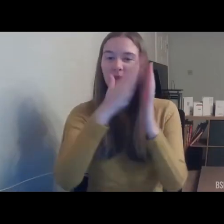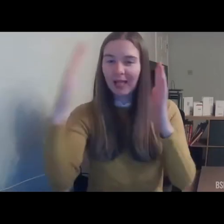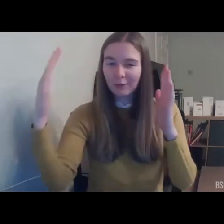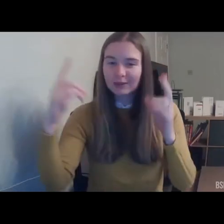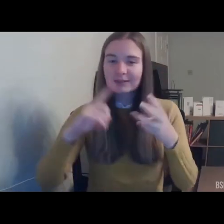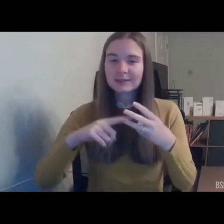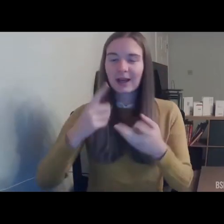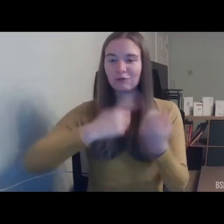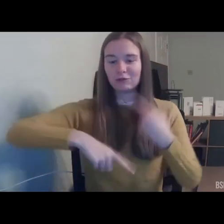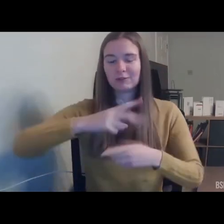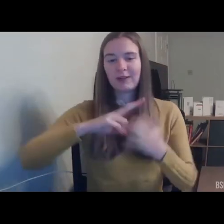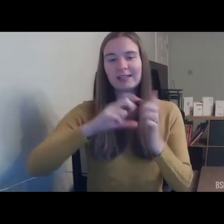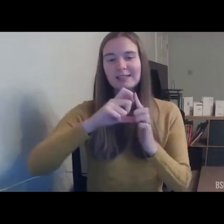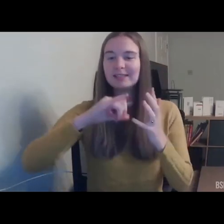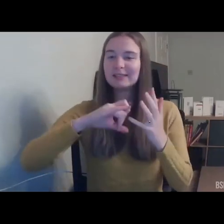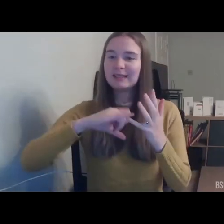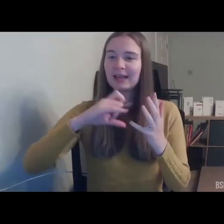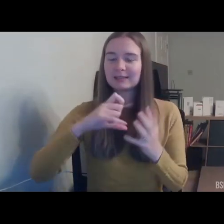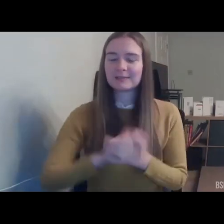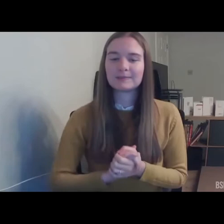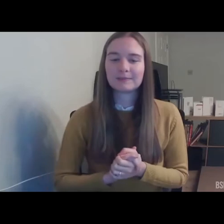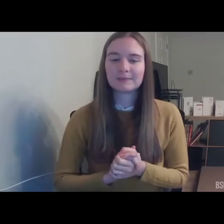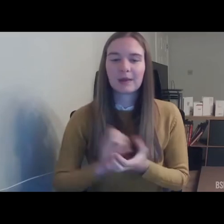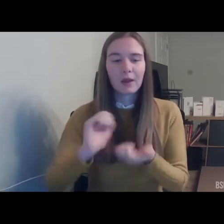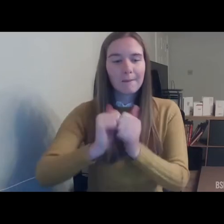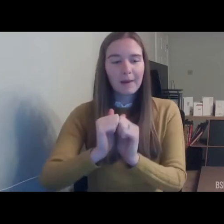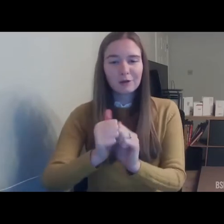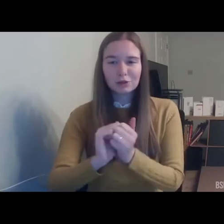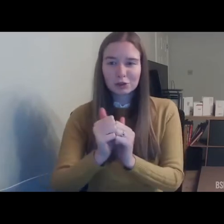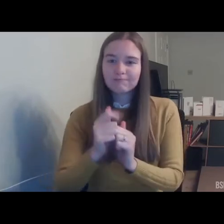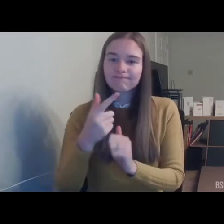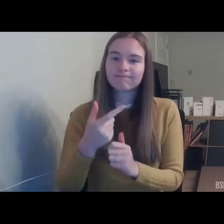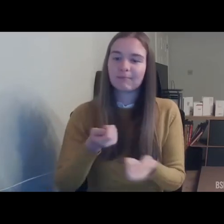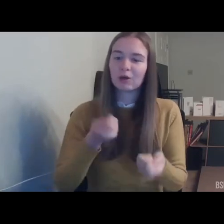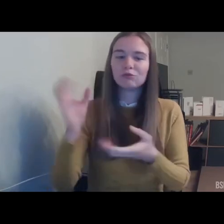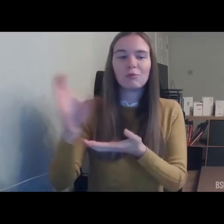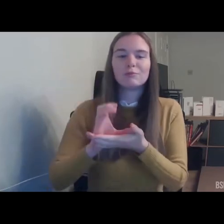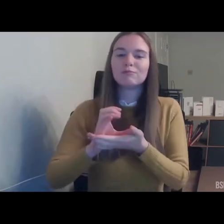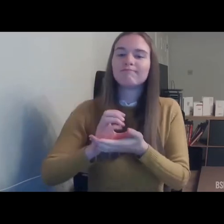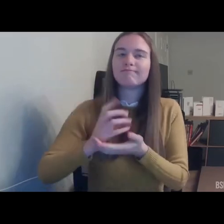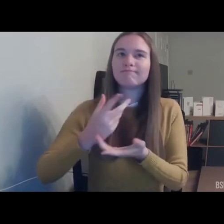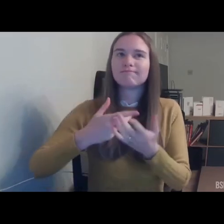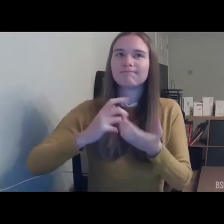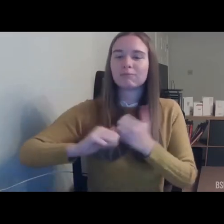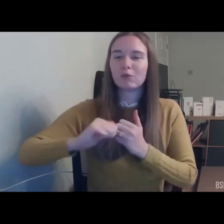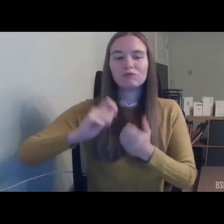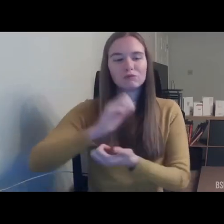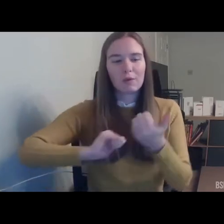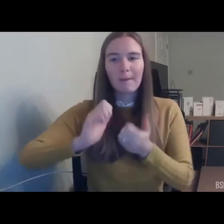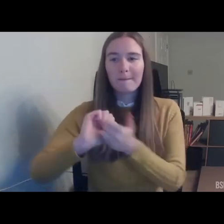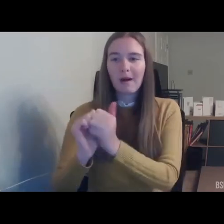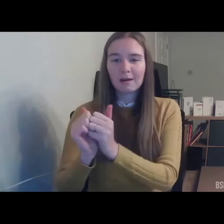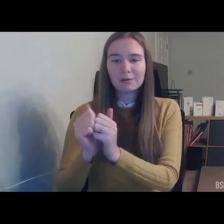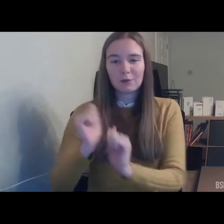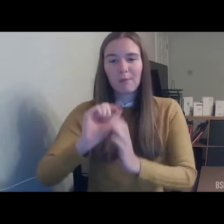The partnership acts as a main funder and commissioning body appointing a different curatorial partner or project